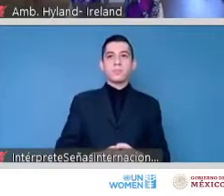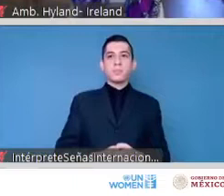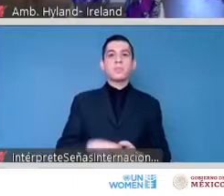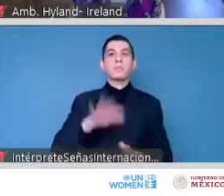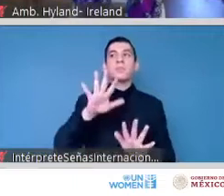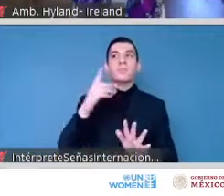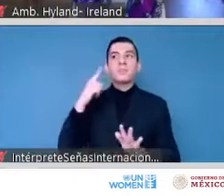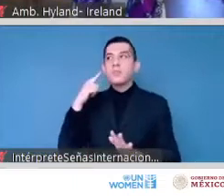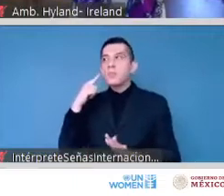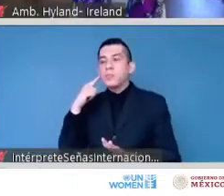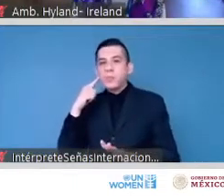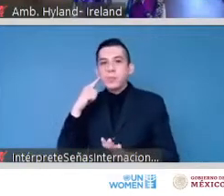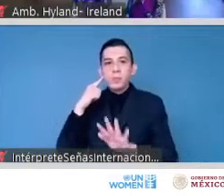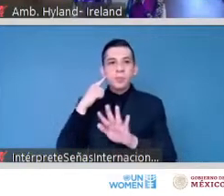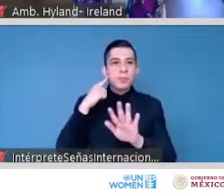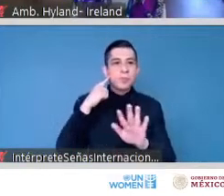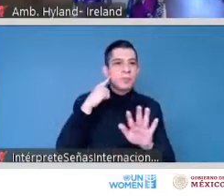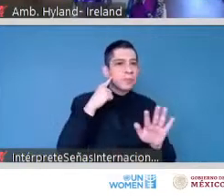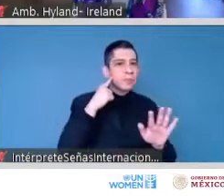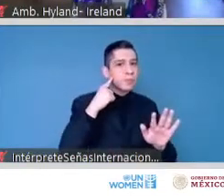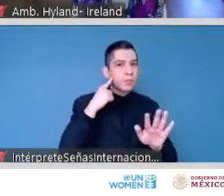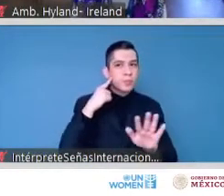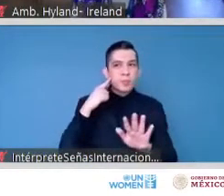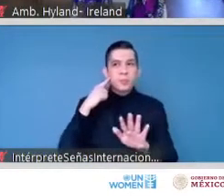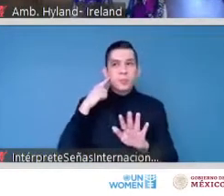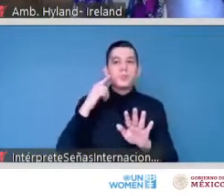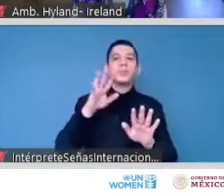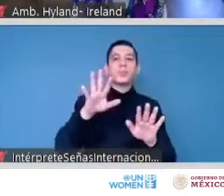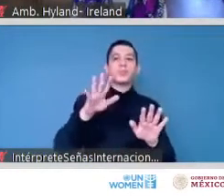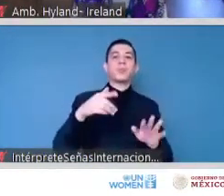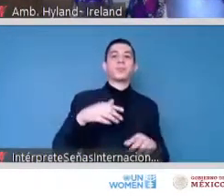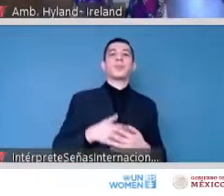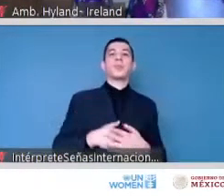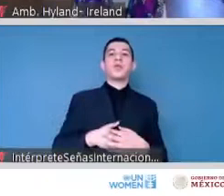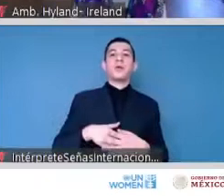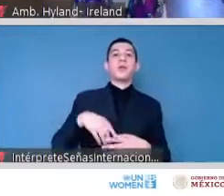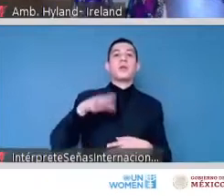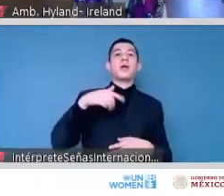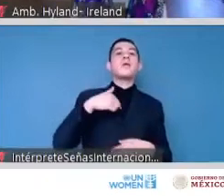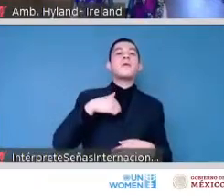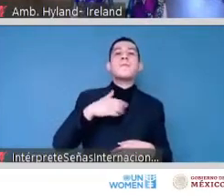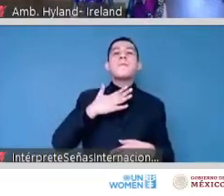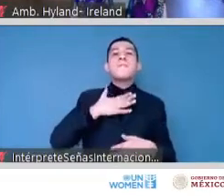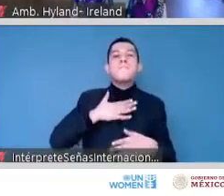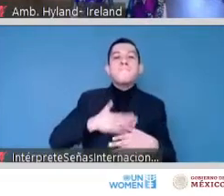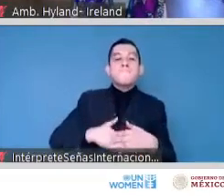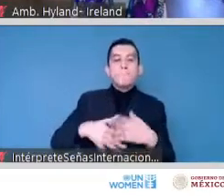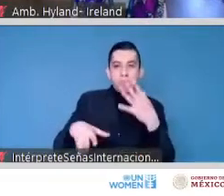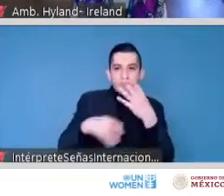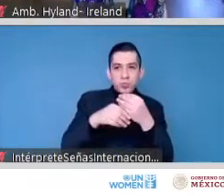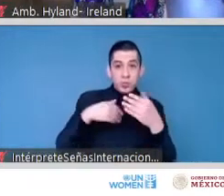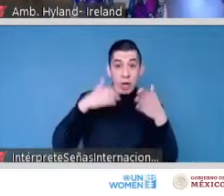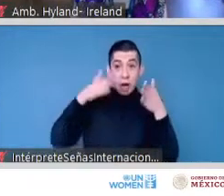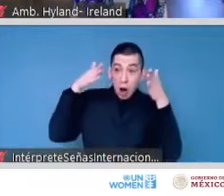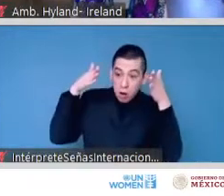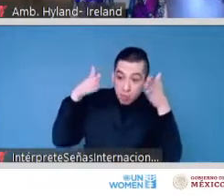because there might be a little bit of background noise here. So in Canada right now, we're on our second national action plan, and we often